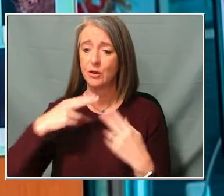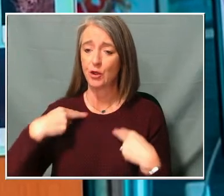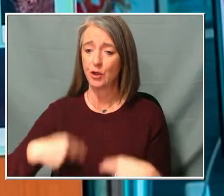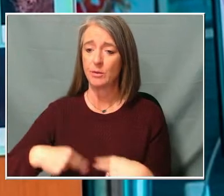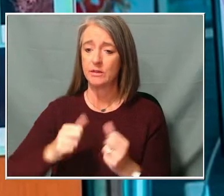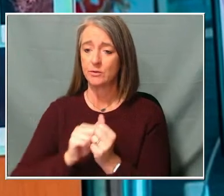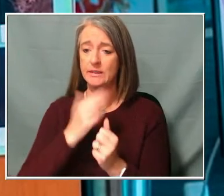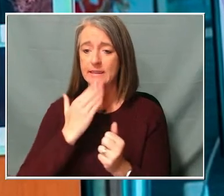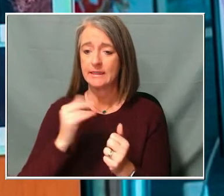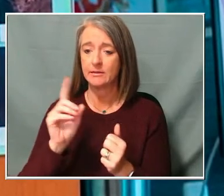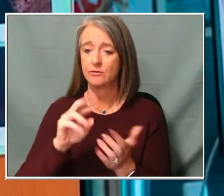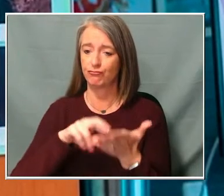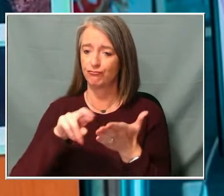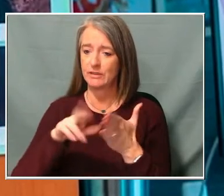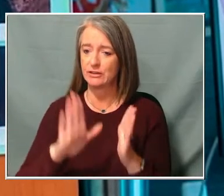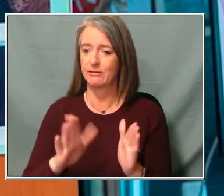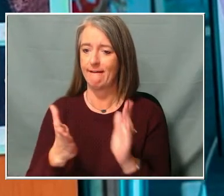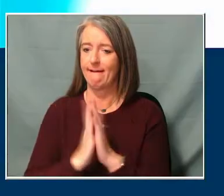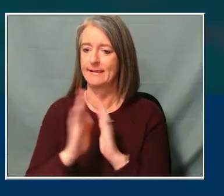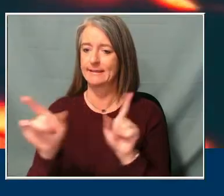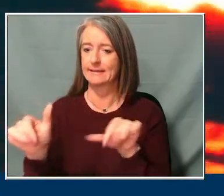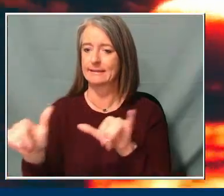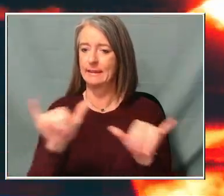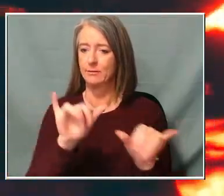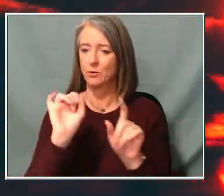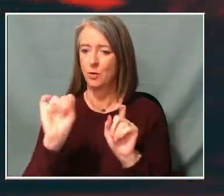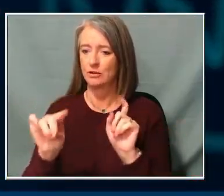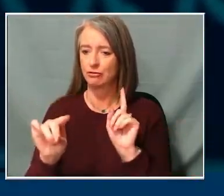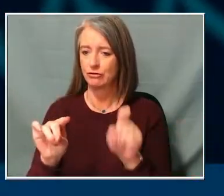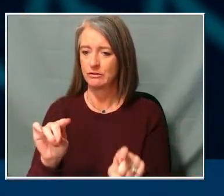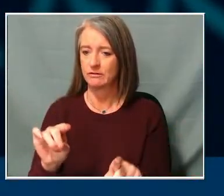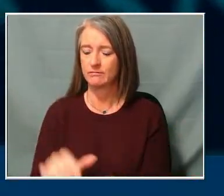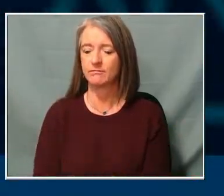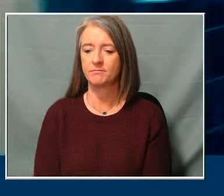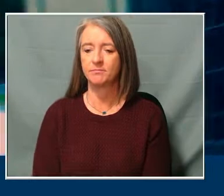researcher asking that very same question.